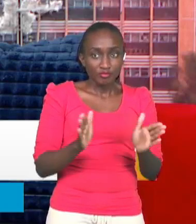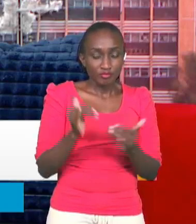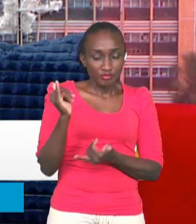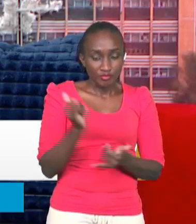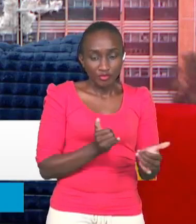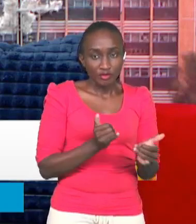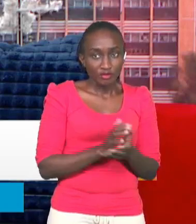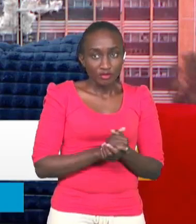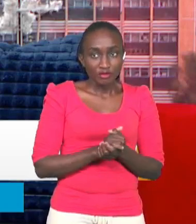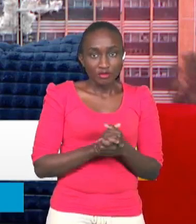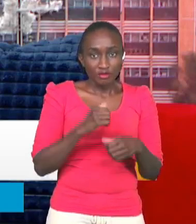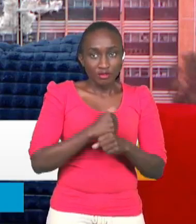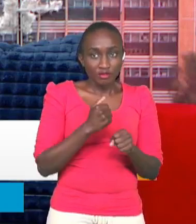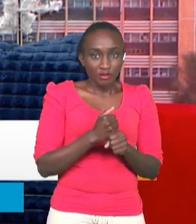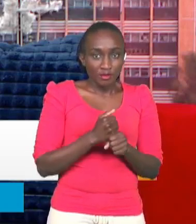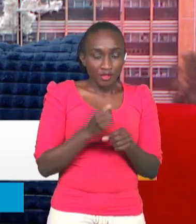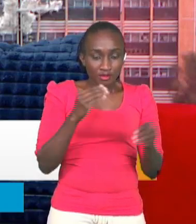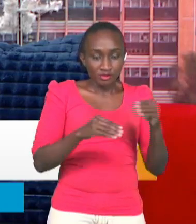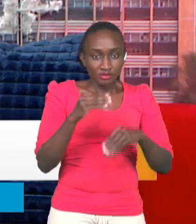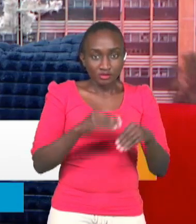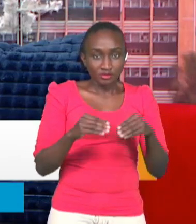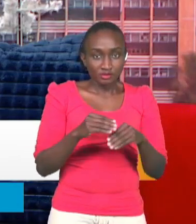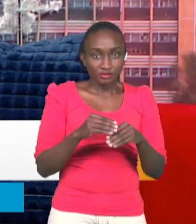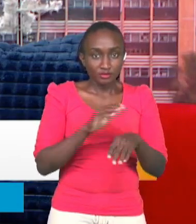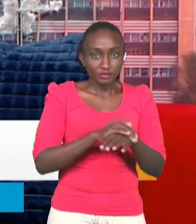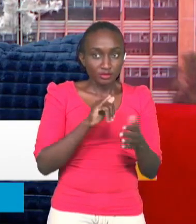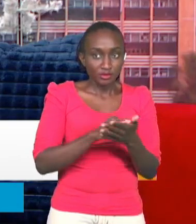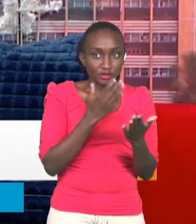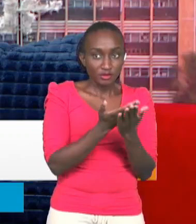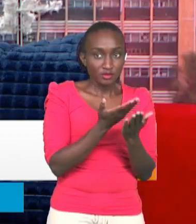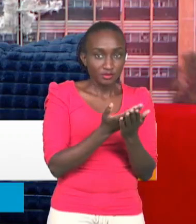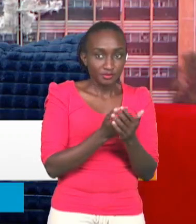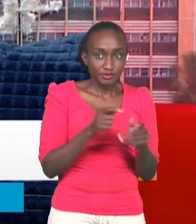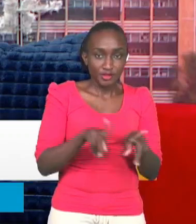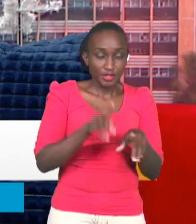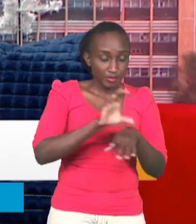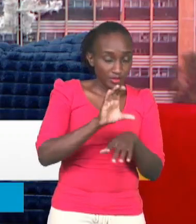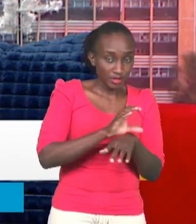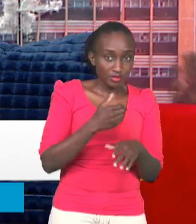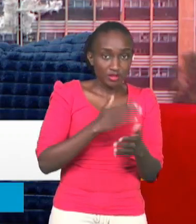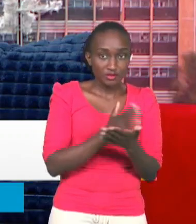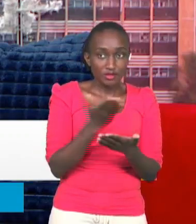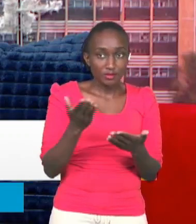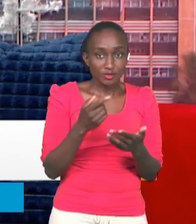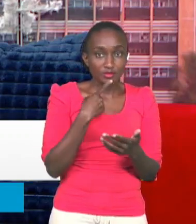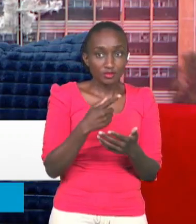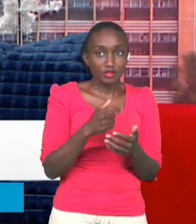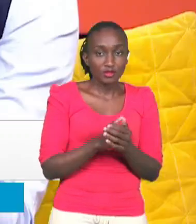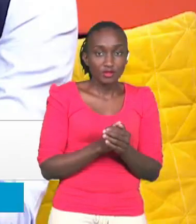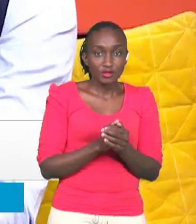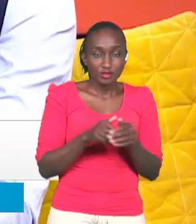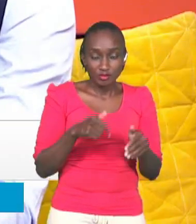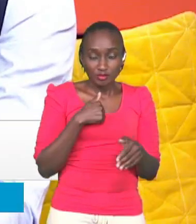invited to make their, contributions towards those amendments. I'm sure the church will have something to say about that. That's the most challenging I'm waiting thing. To